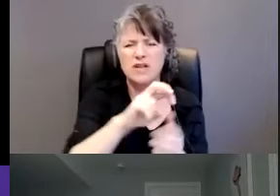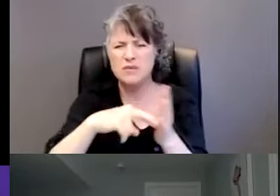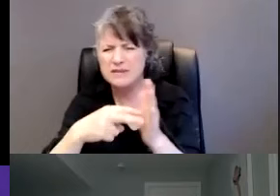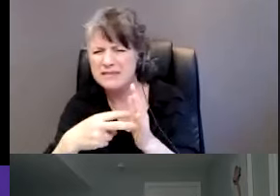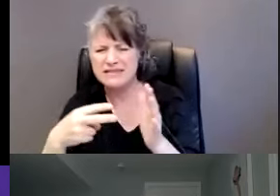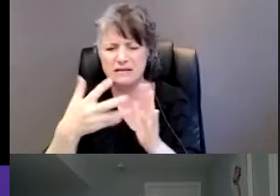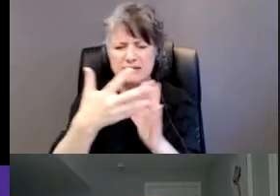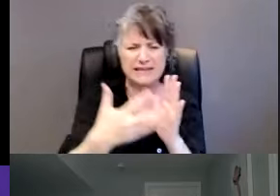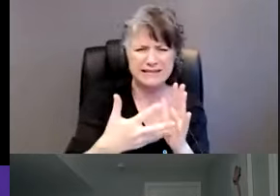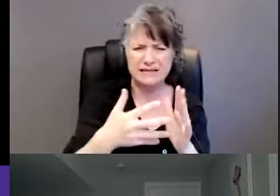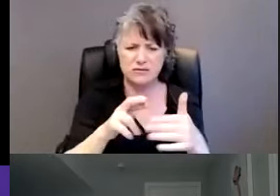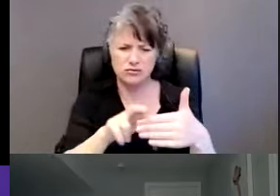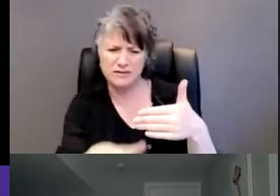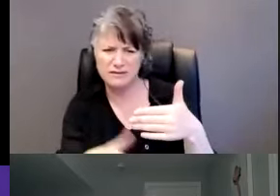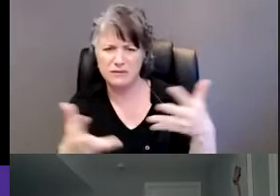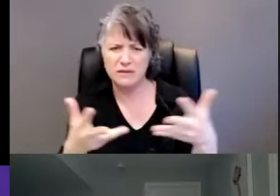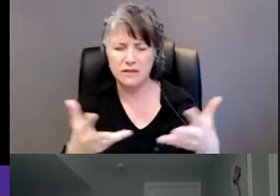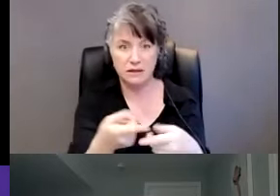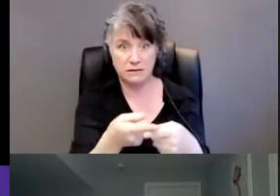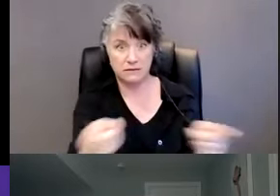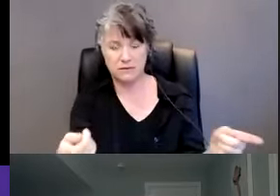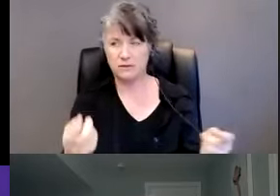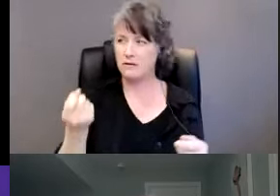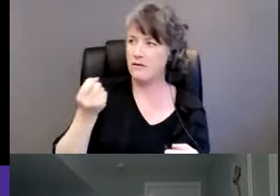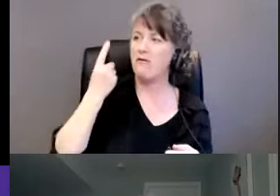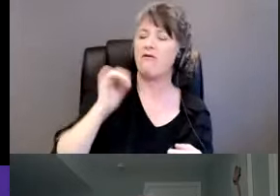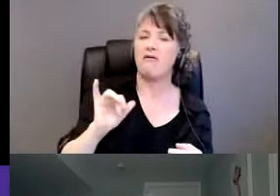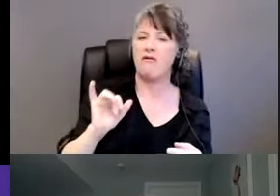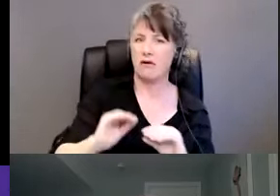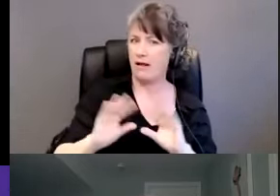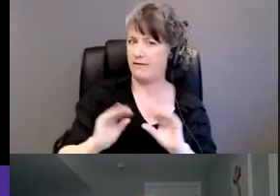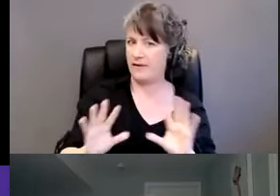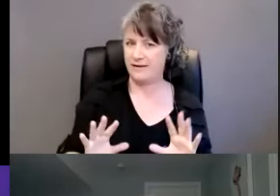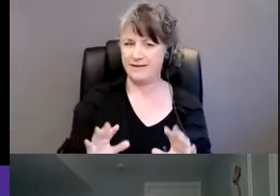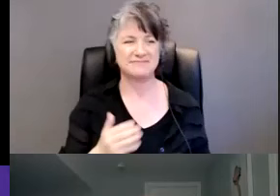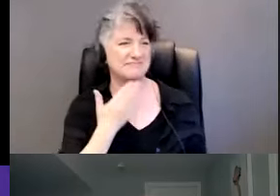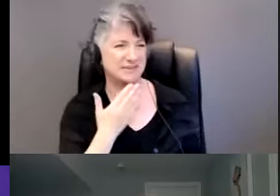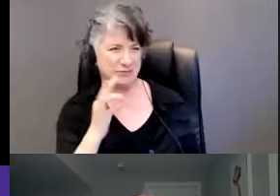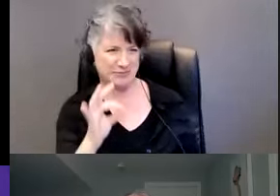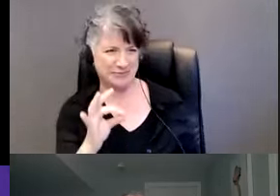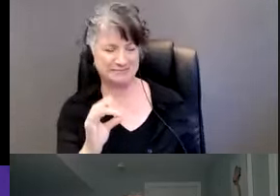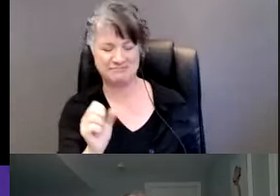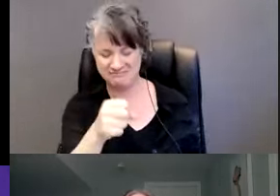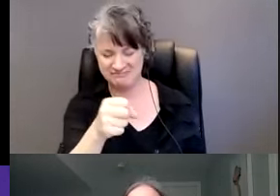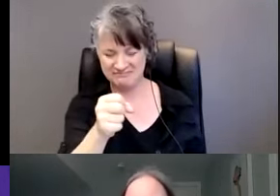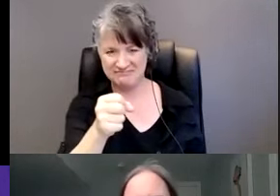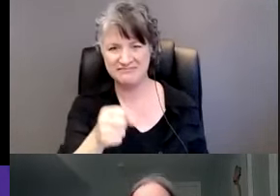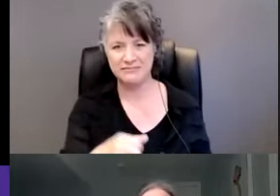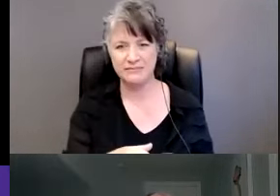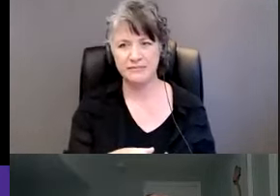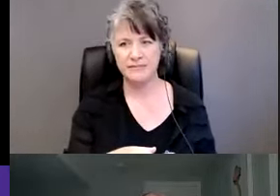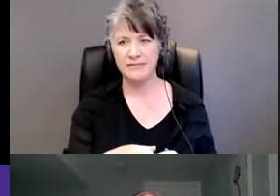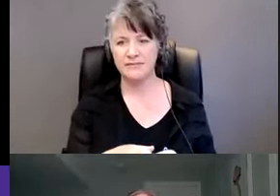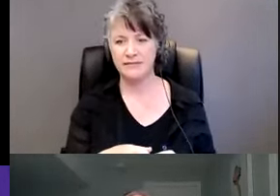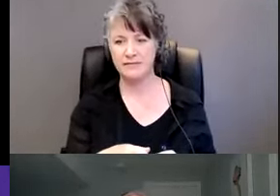a lot of our guests who are on the webinar today, to help some clarity, please. Good, thank you. And I think Courtney said